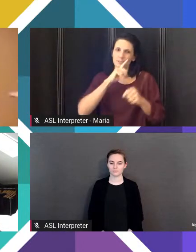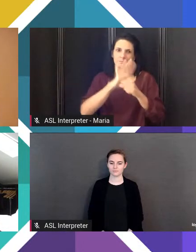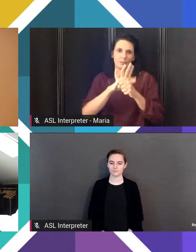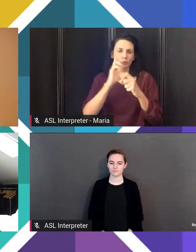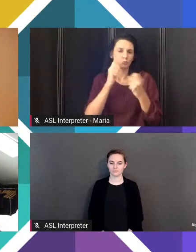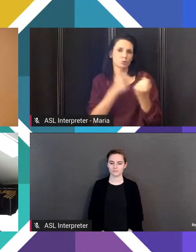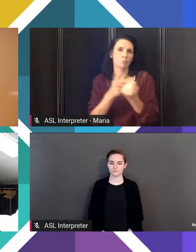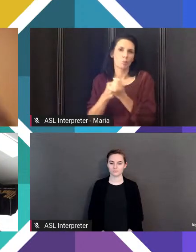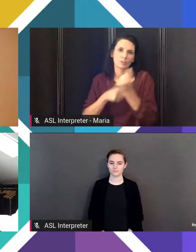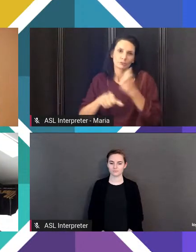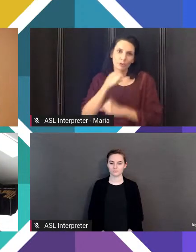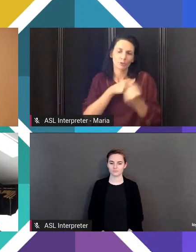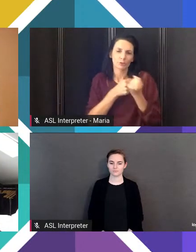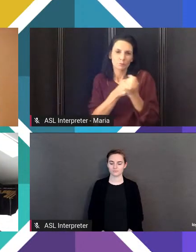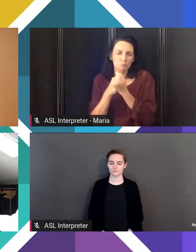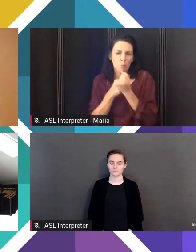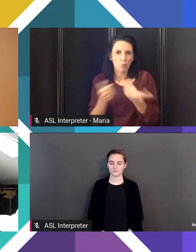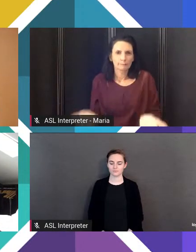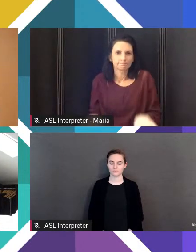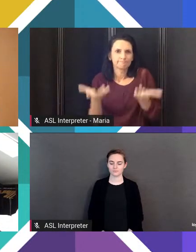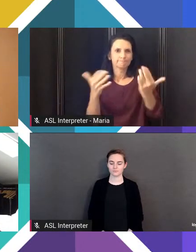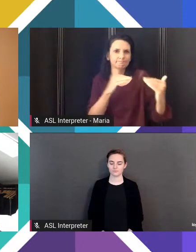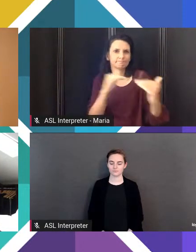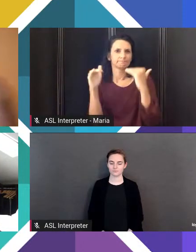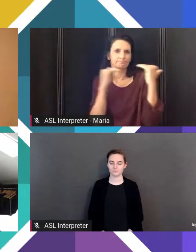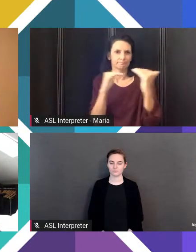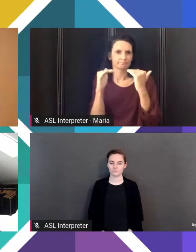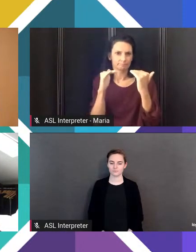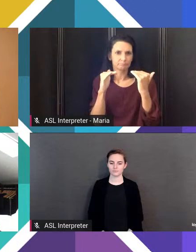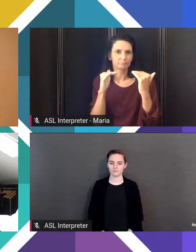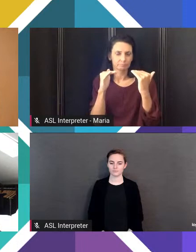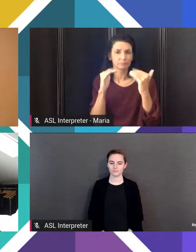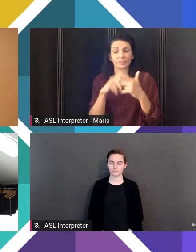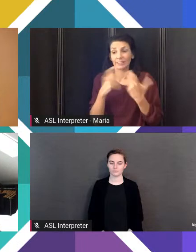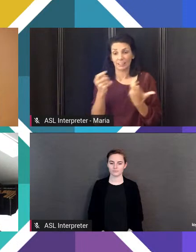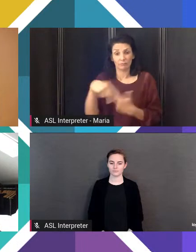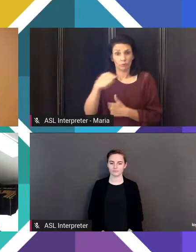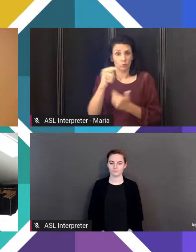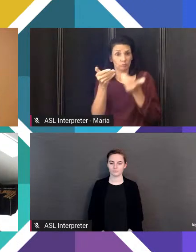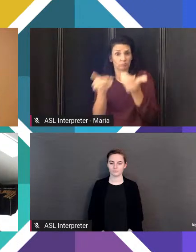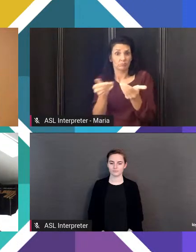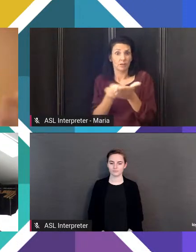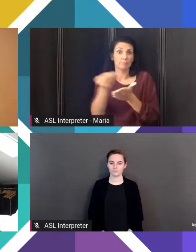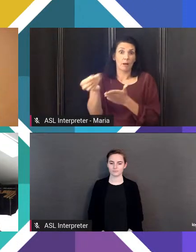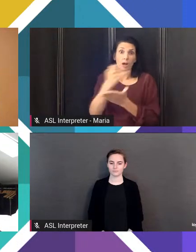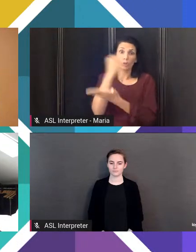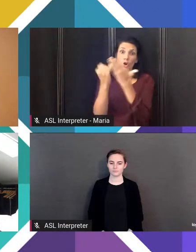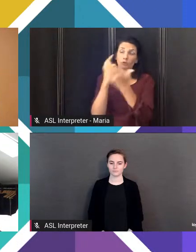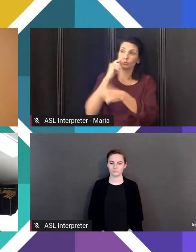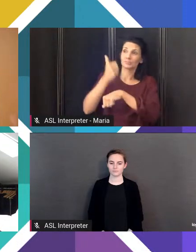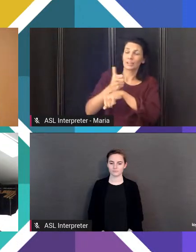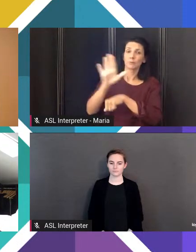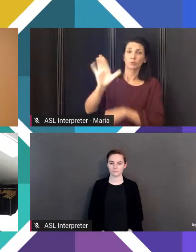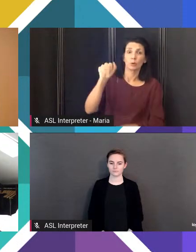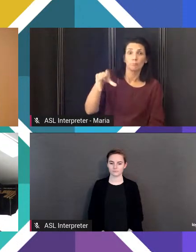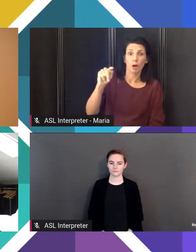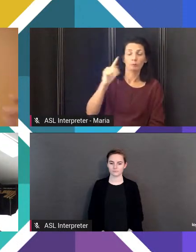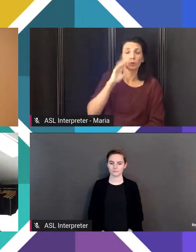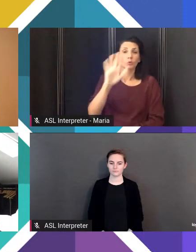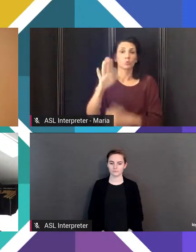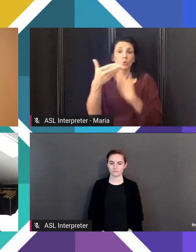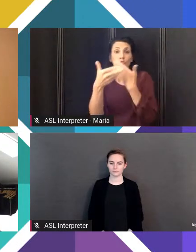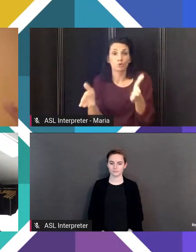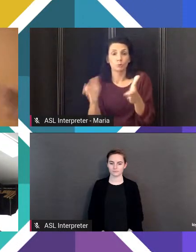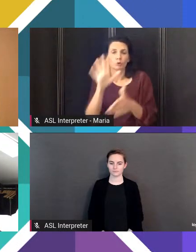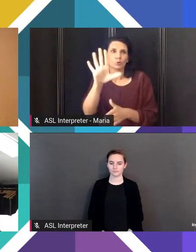and each other's equity. And in, you know, like if you're gonna buy art for your house or your apartment or your room or